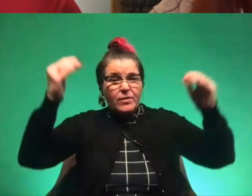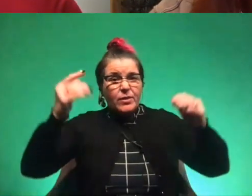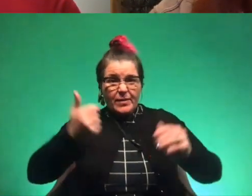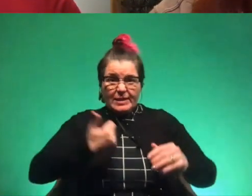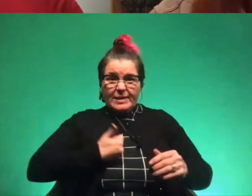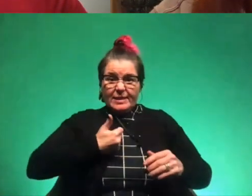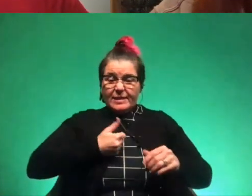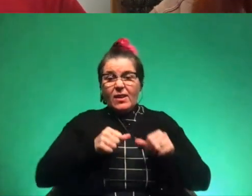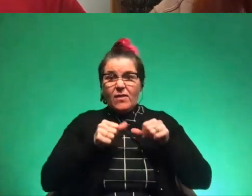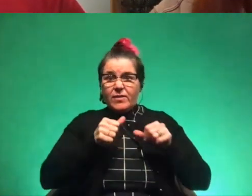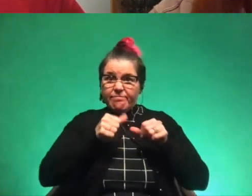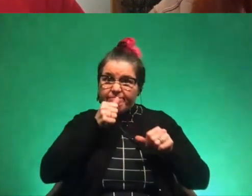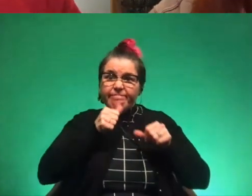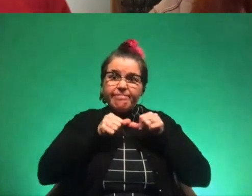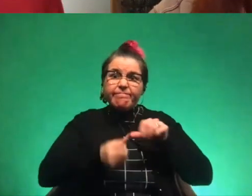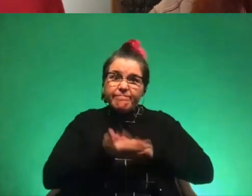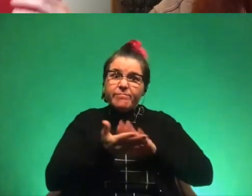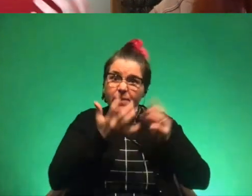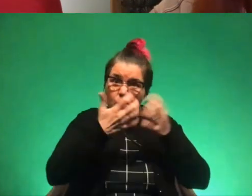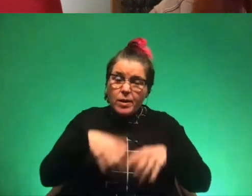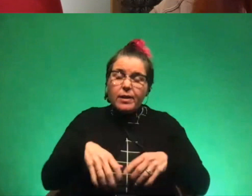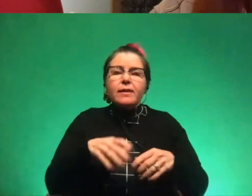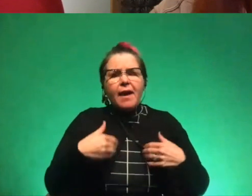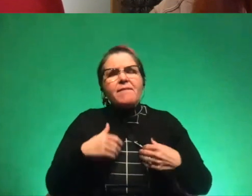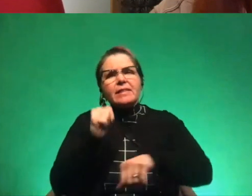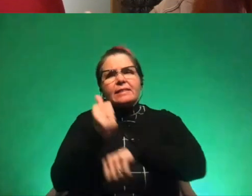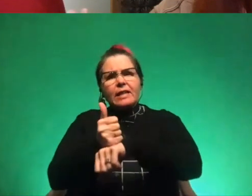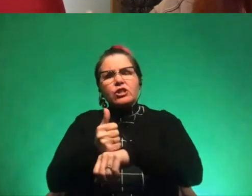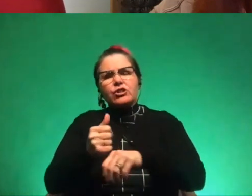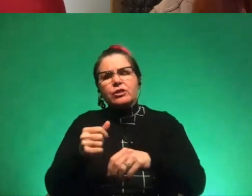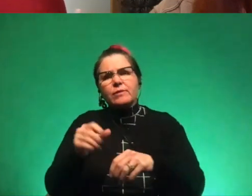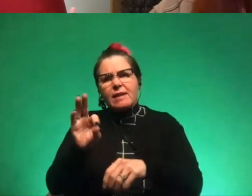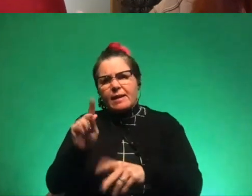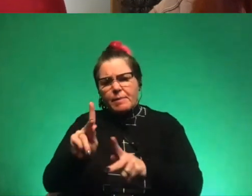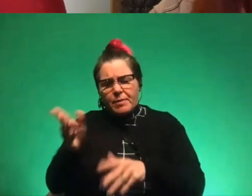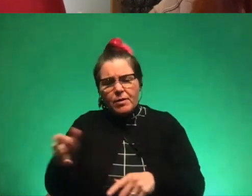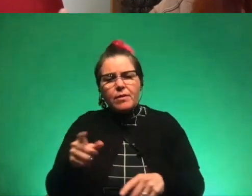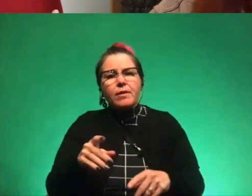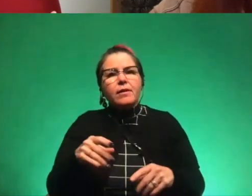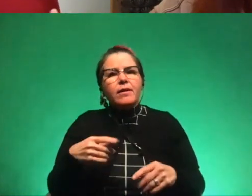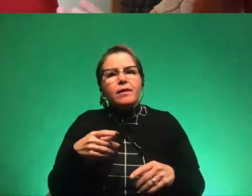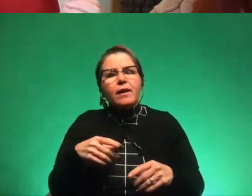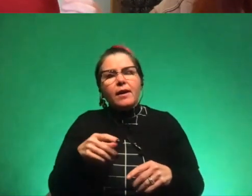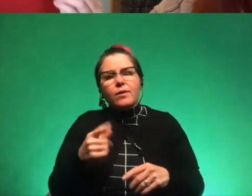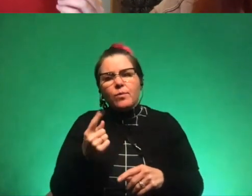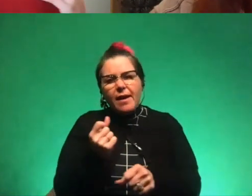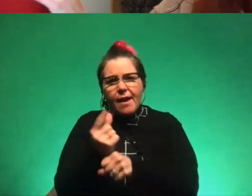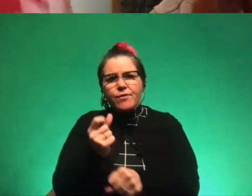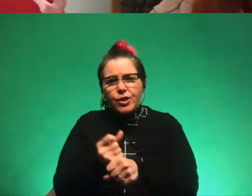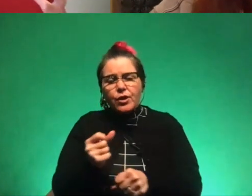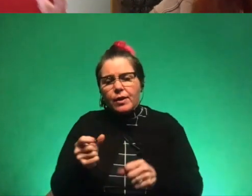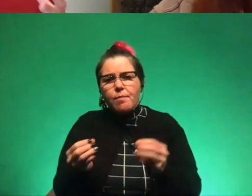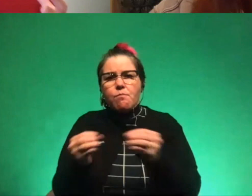self-sufficient and organized. Although we have the station there and you know, really, it gets resupplied once a year. We have to